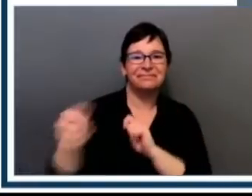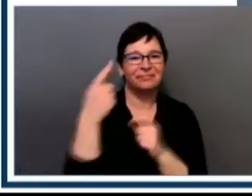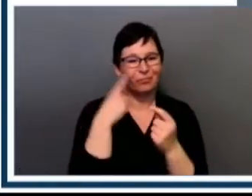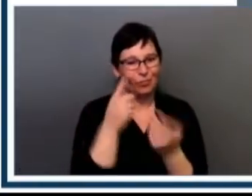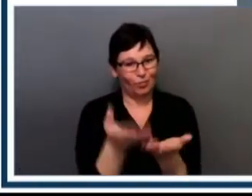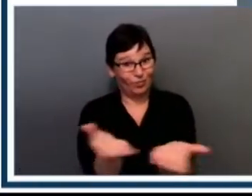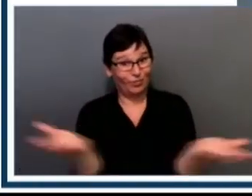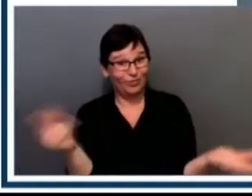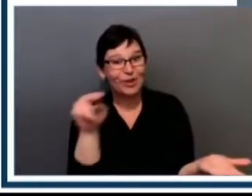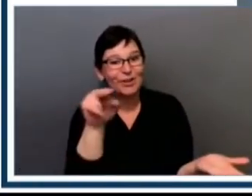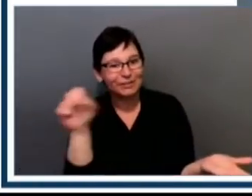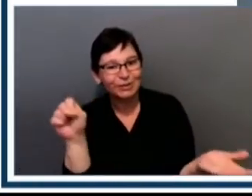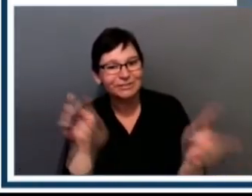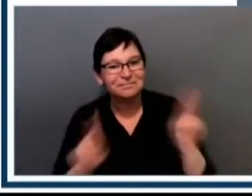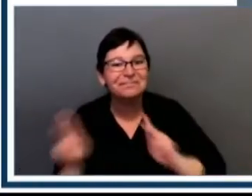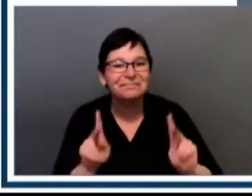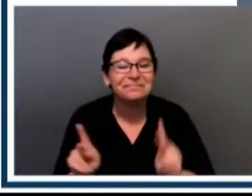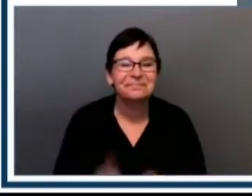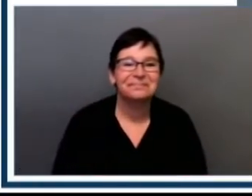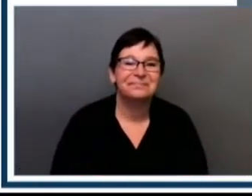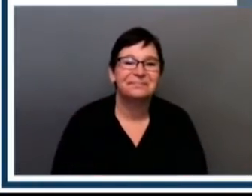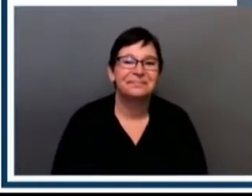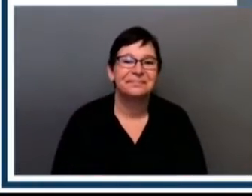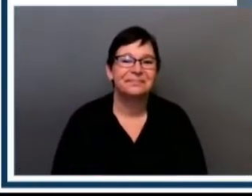Lindsay, are you there?